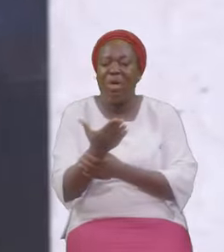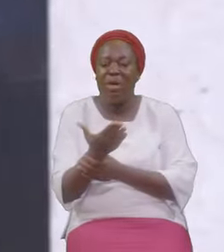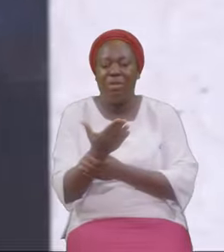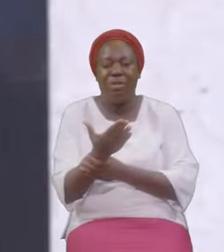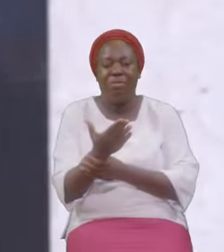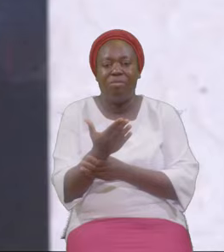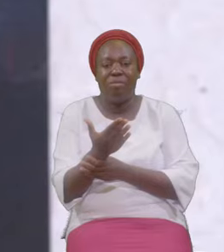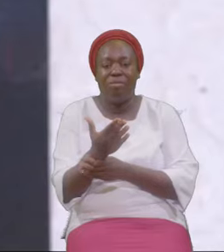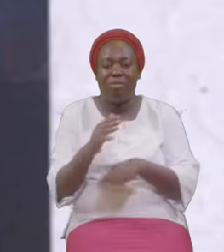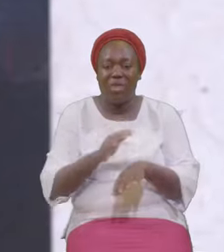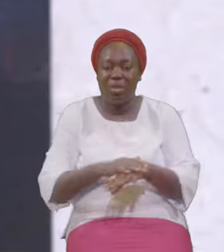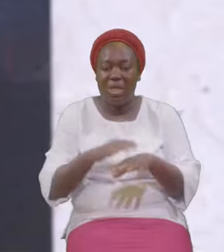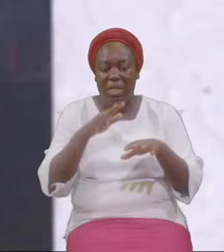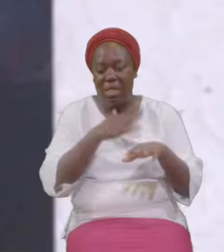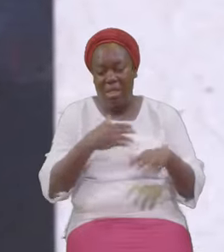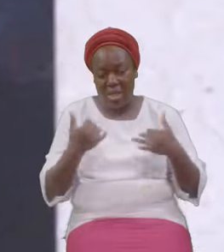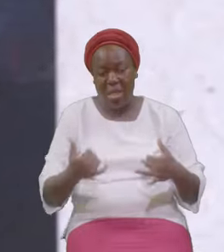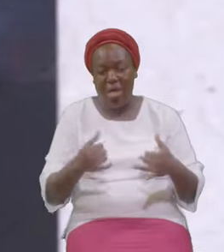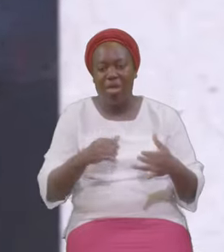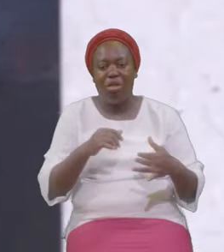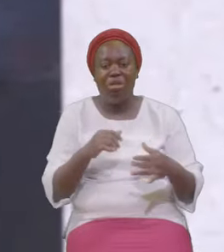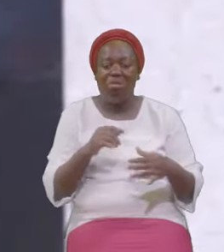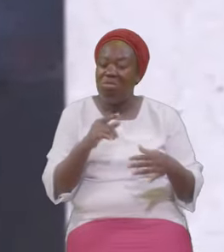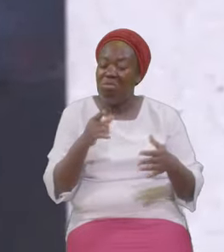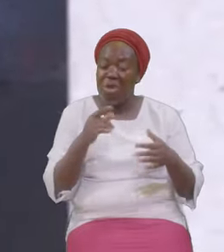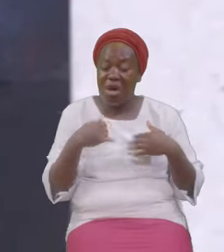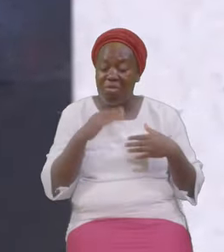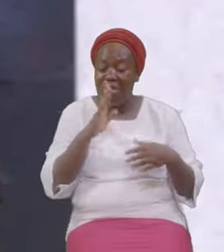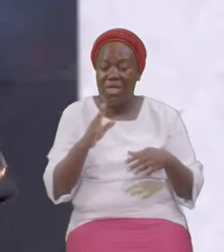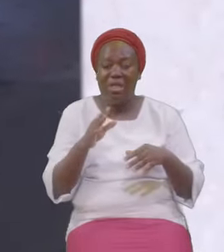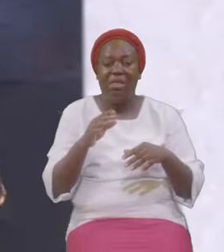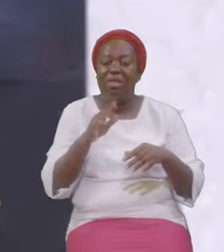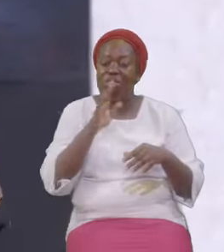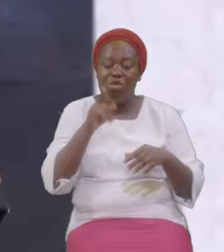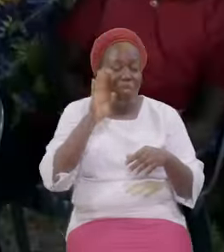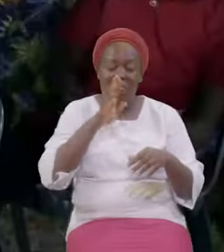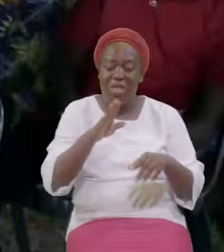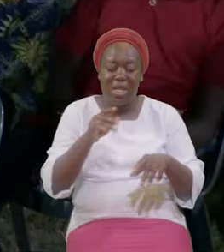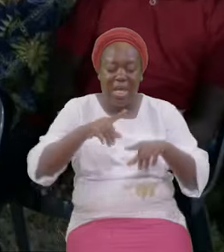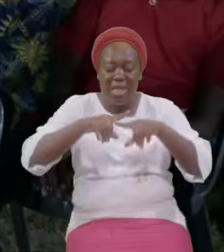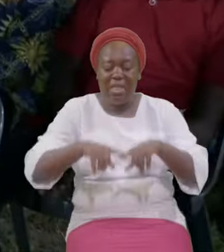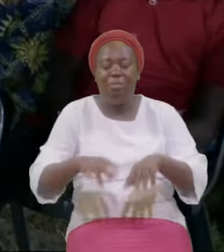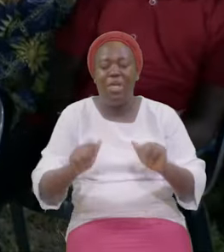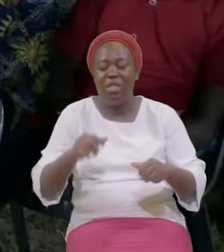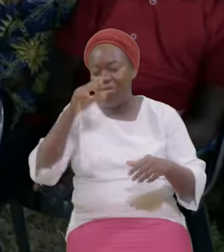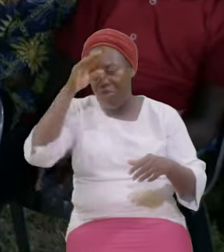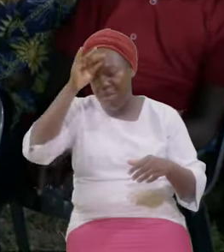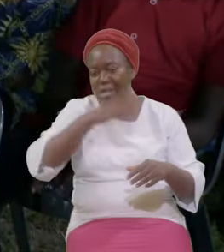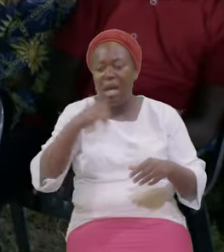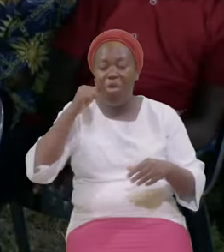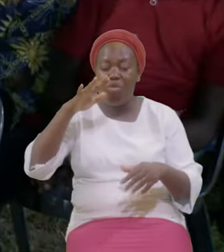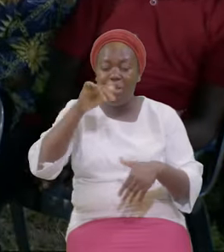be a dependable man, a dependable woman in Jesus' name.